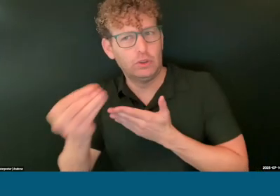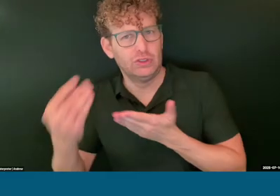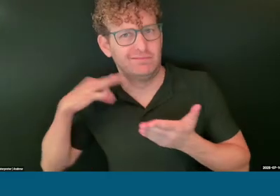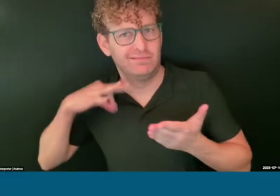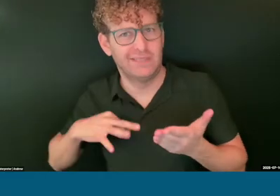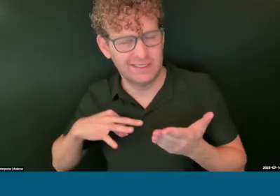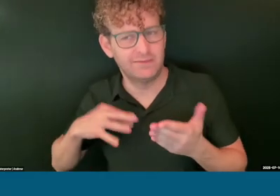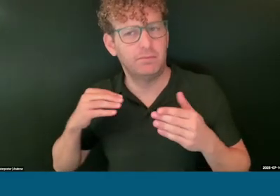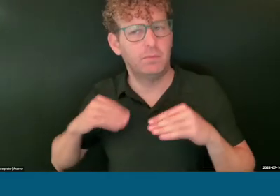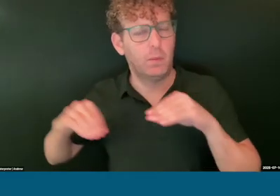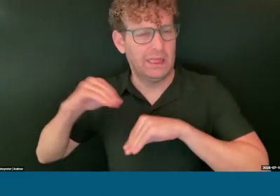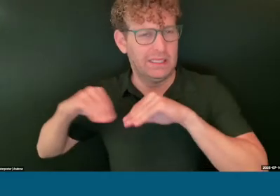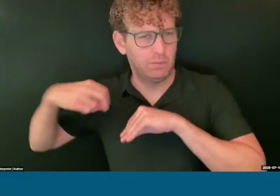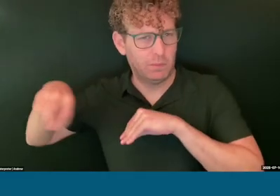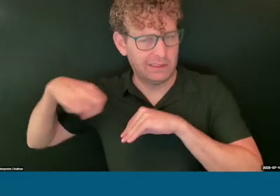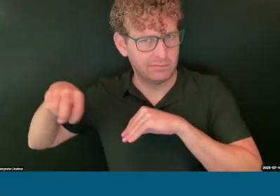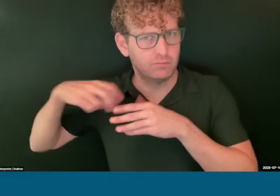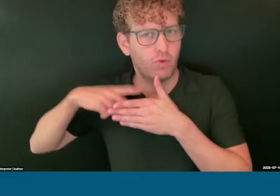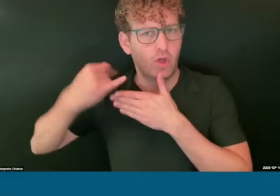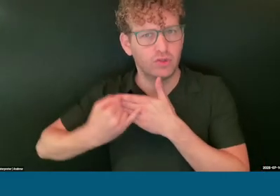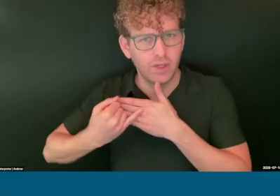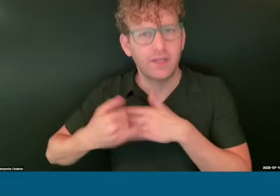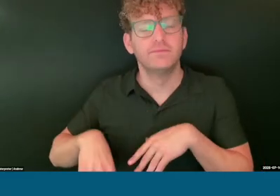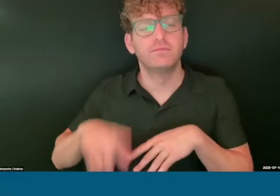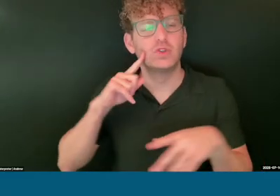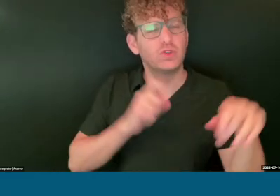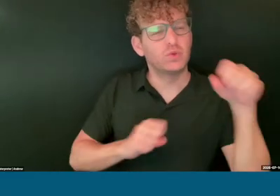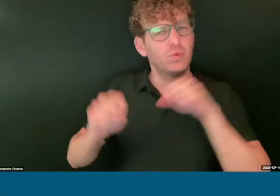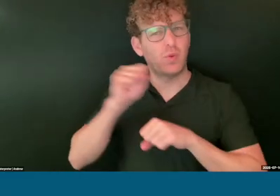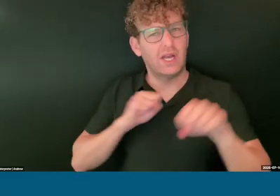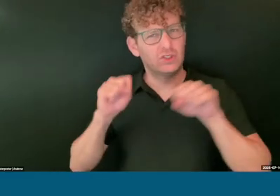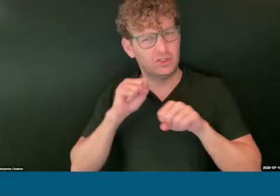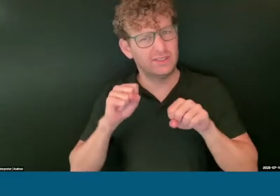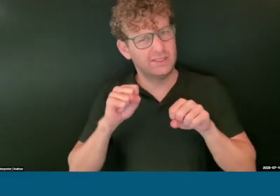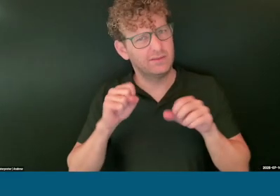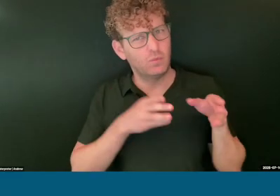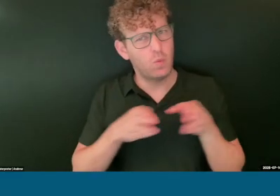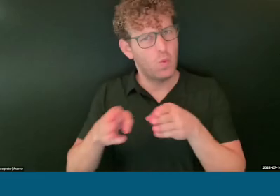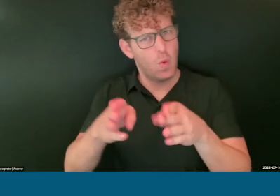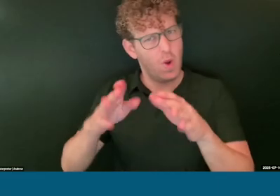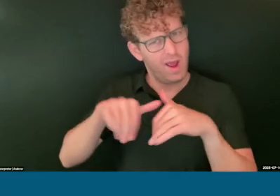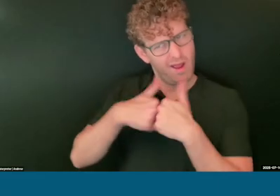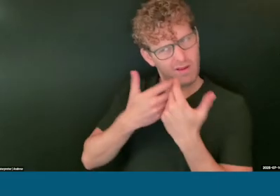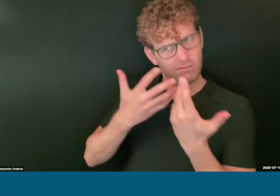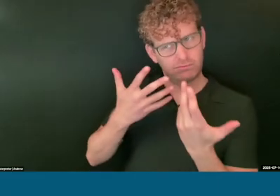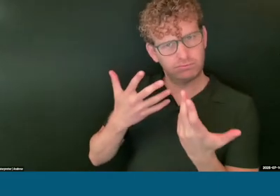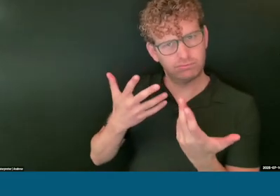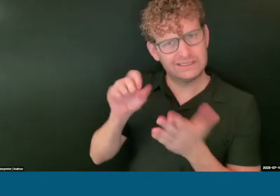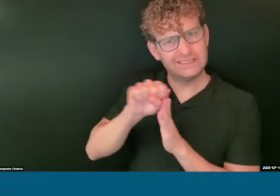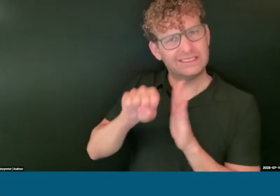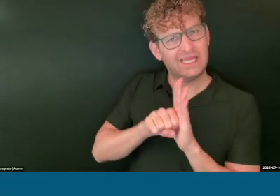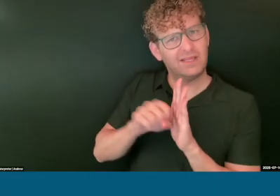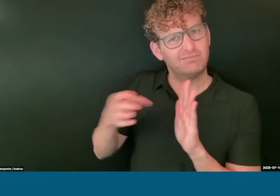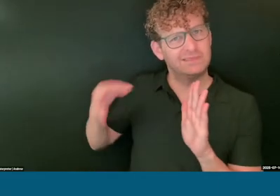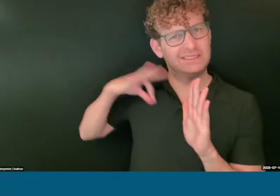sustain and grow the light-duty zero-emission vehicle market in California and provide solutions at the community